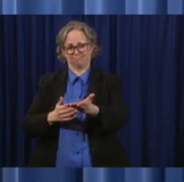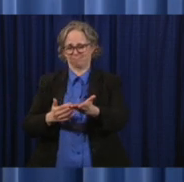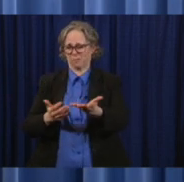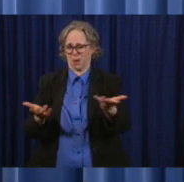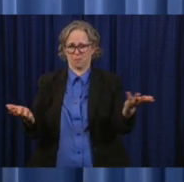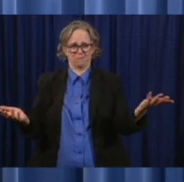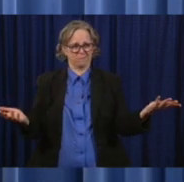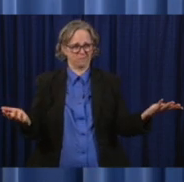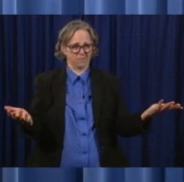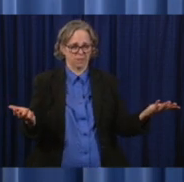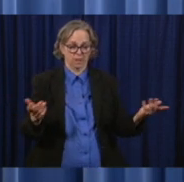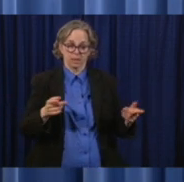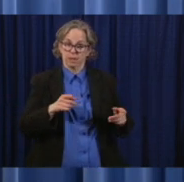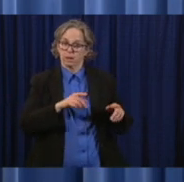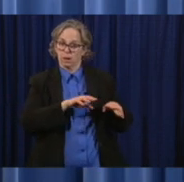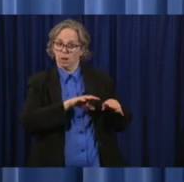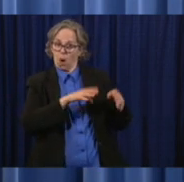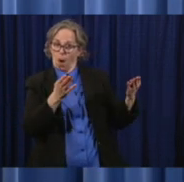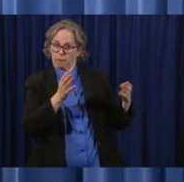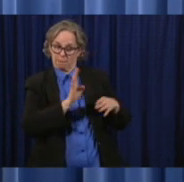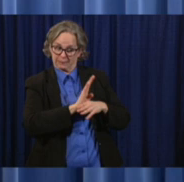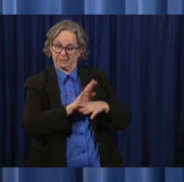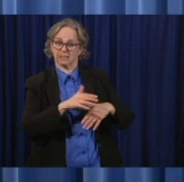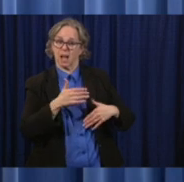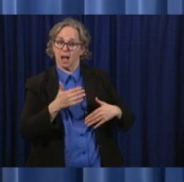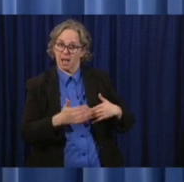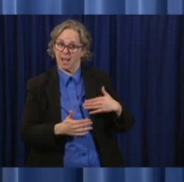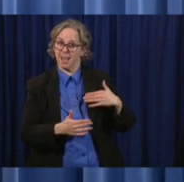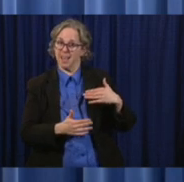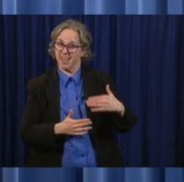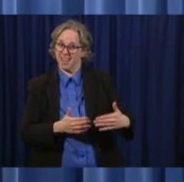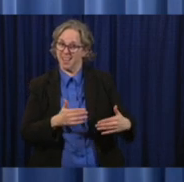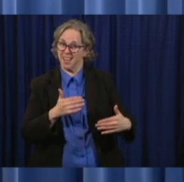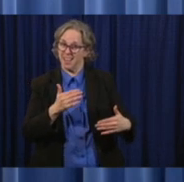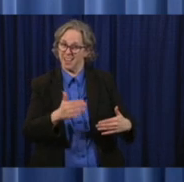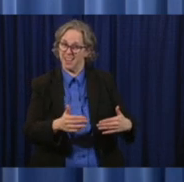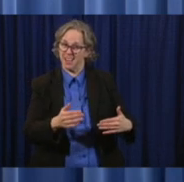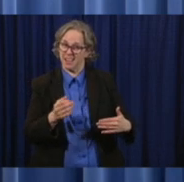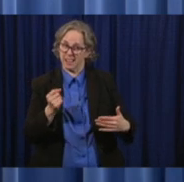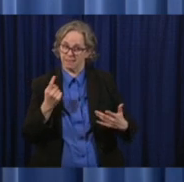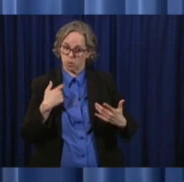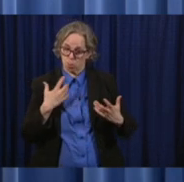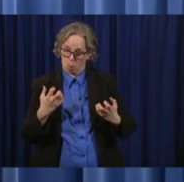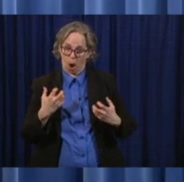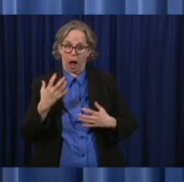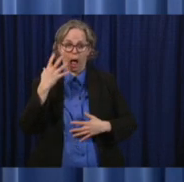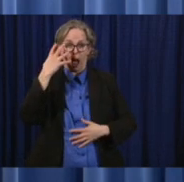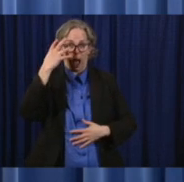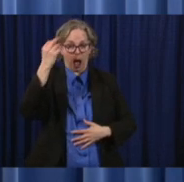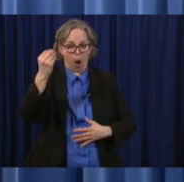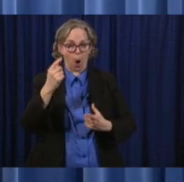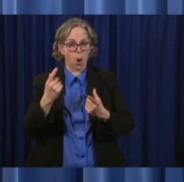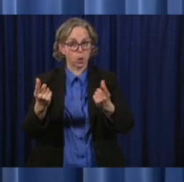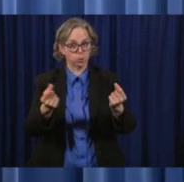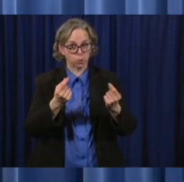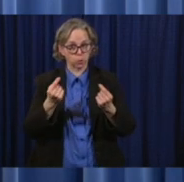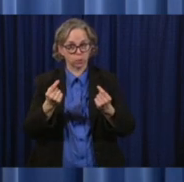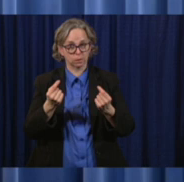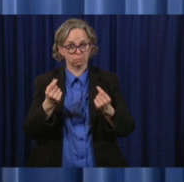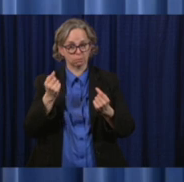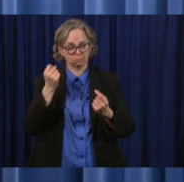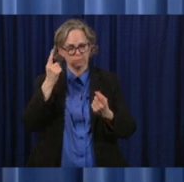coronavirus is those activities that we do engage in, we can engage in a way that is as safe as